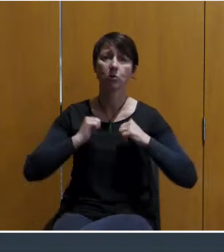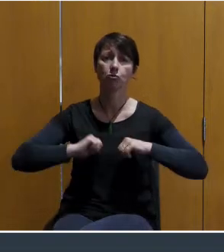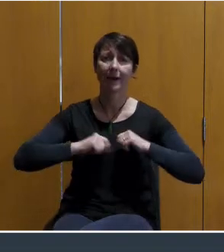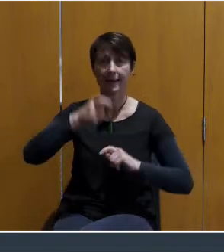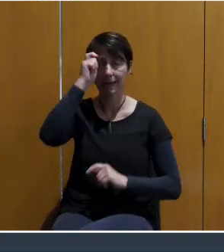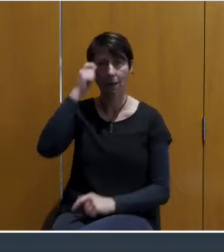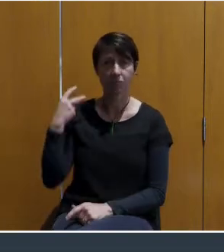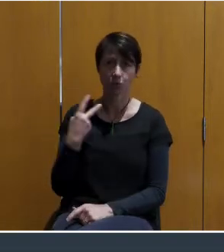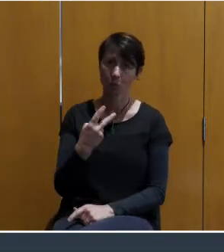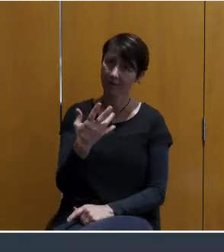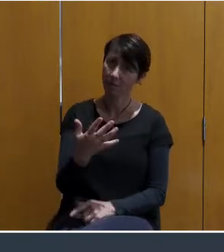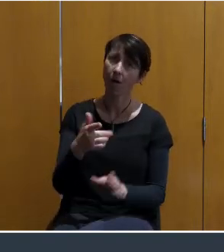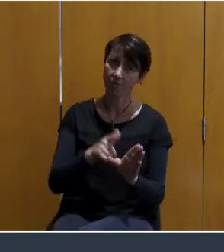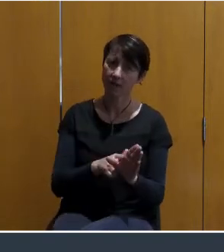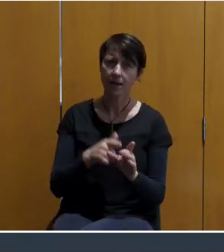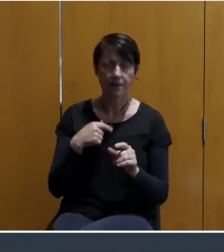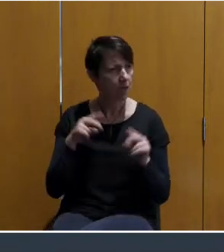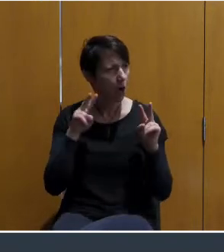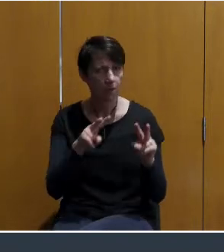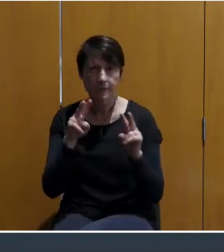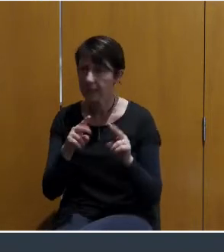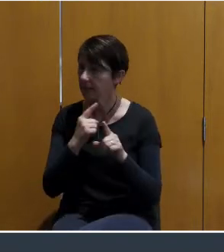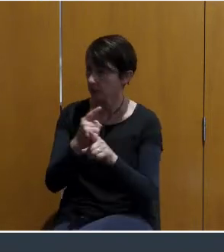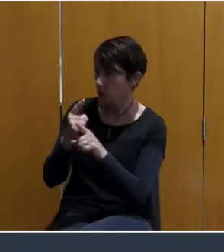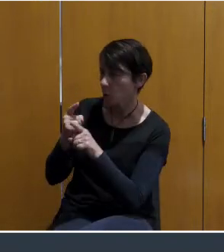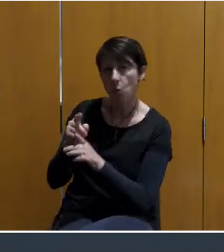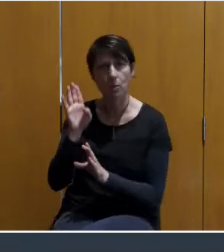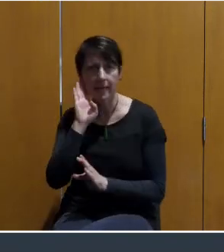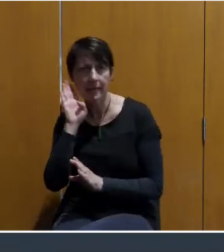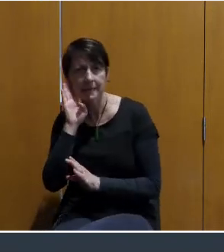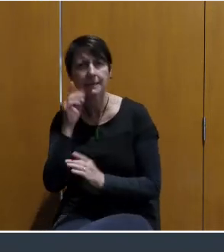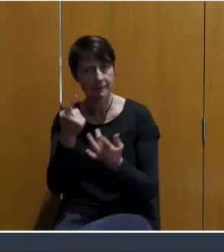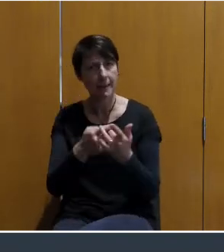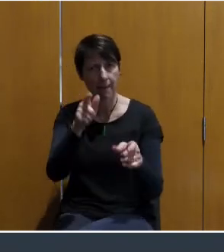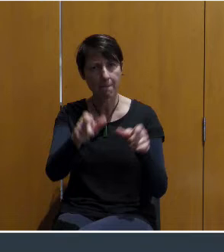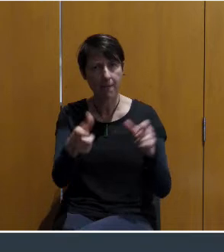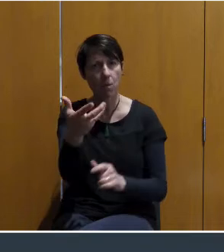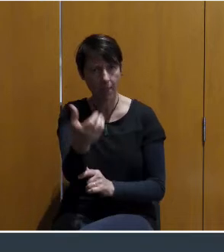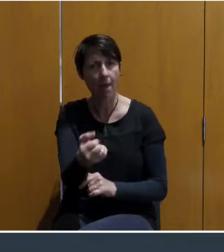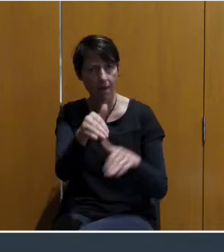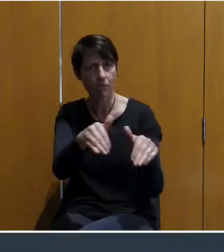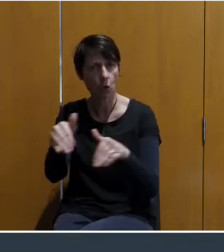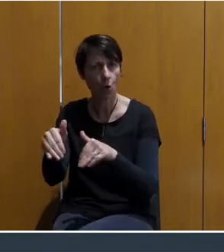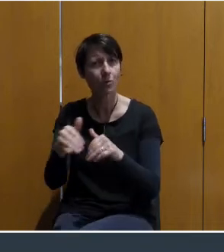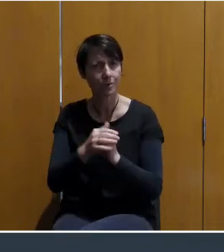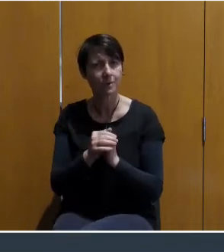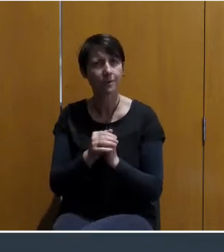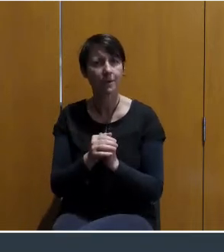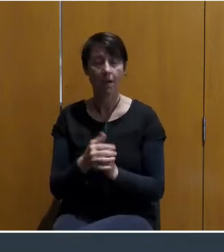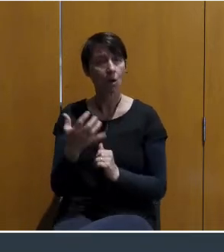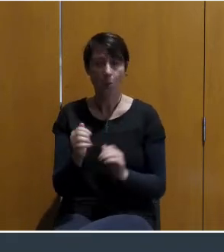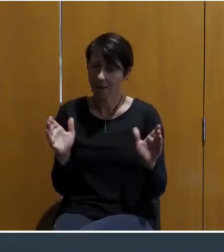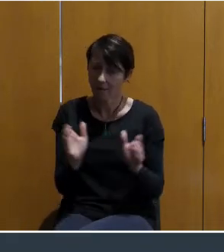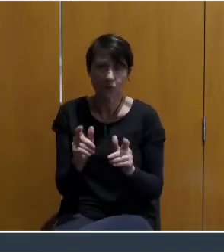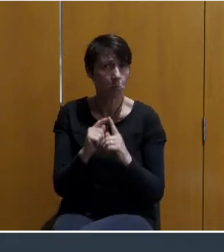taught and listened to the dog-owning people of Napier that have come through our small but dedicated team of